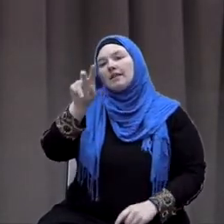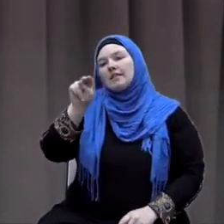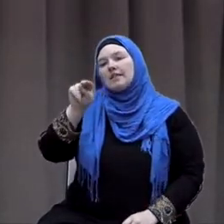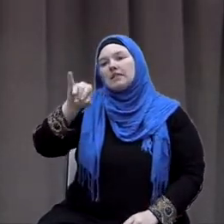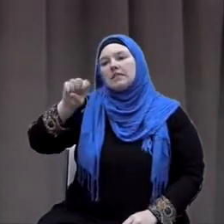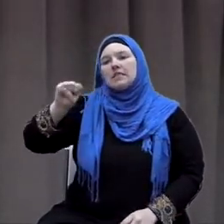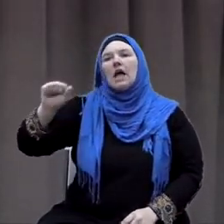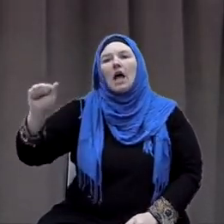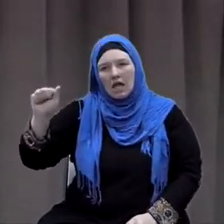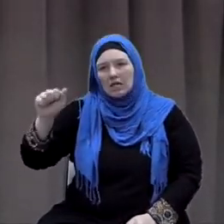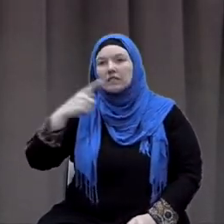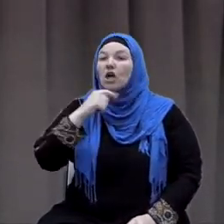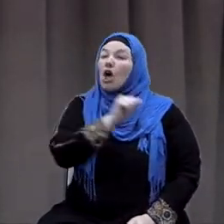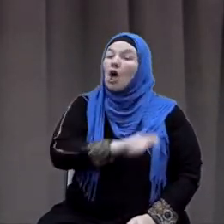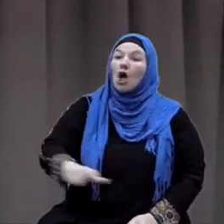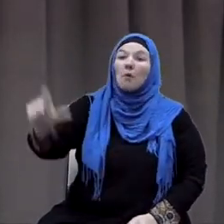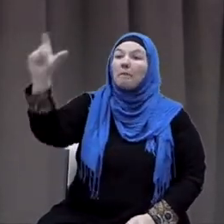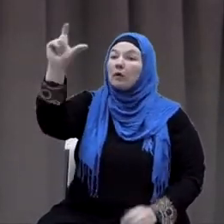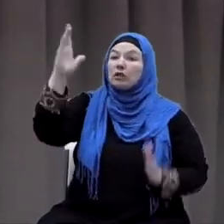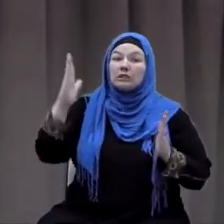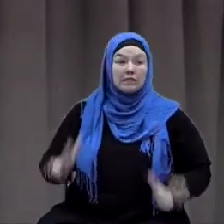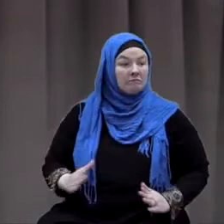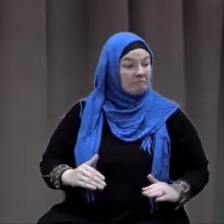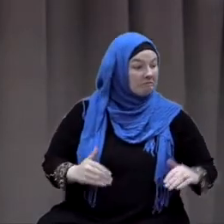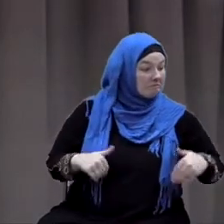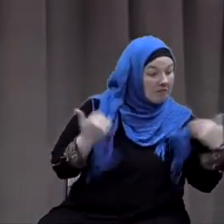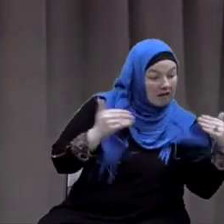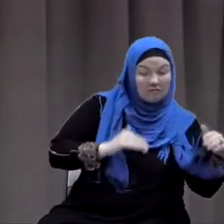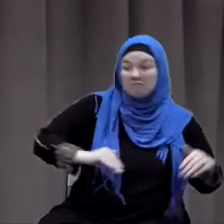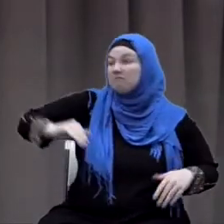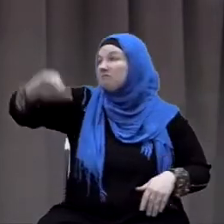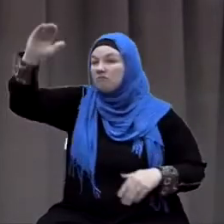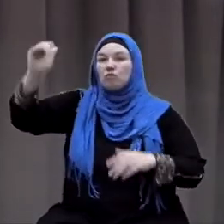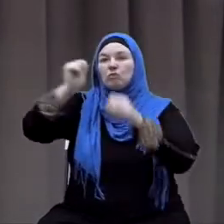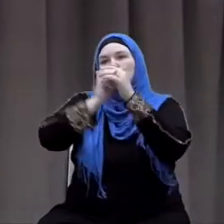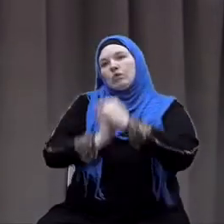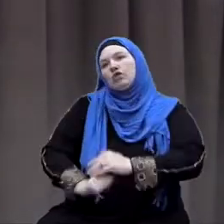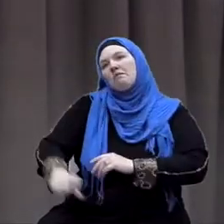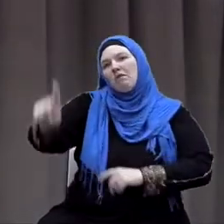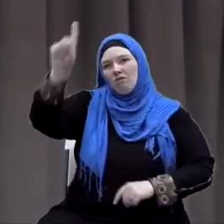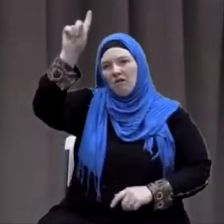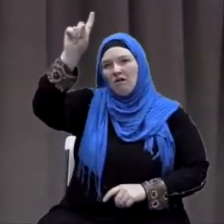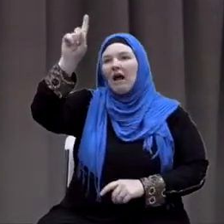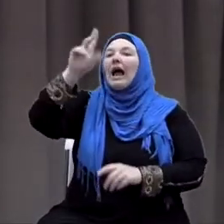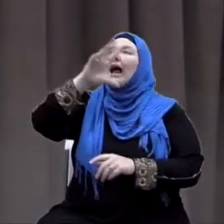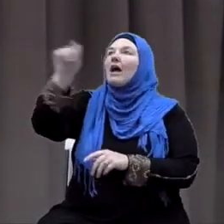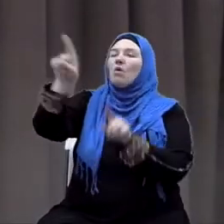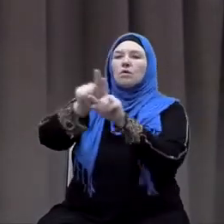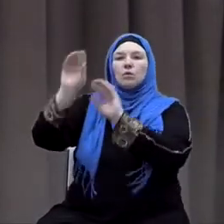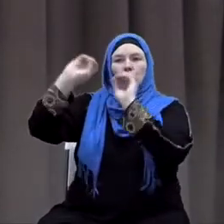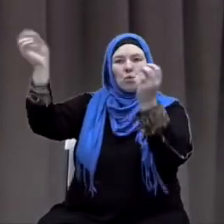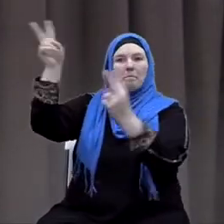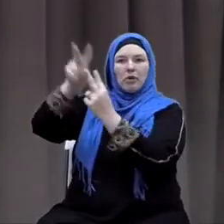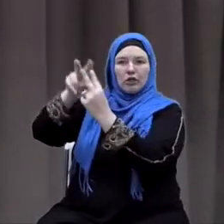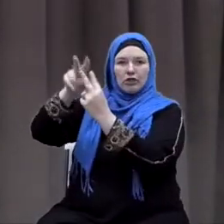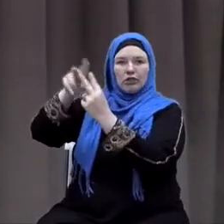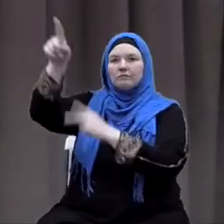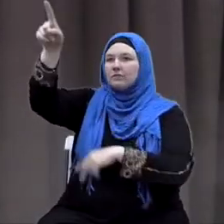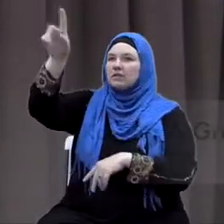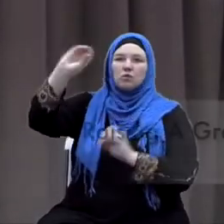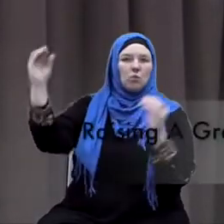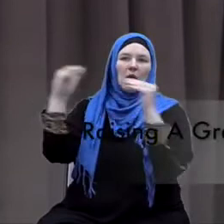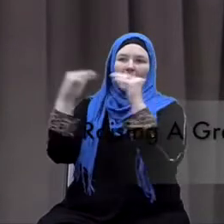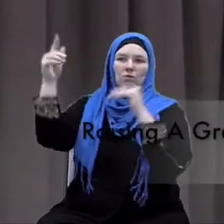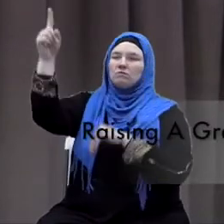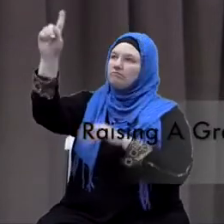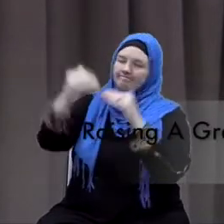us, all Muslims, young and old, to worship Allah and associate none with Him, because He has no